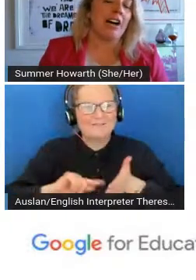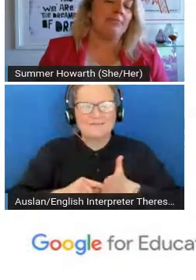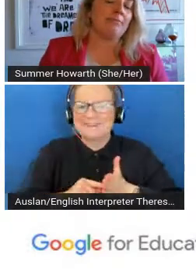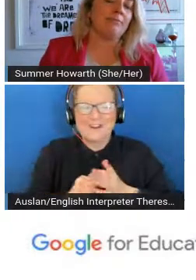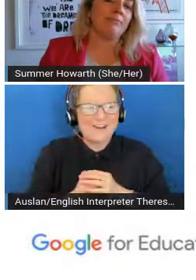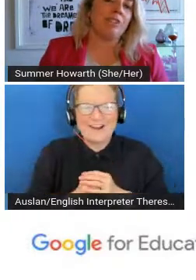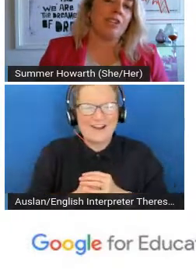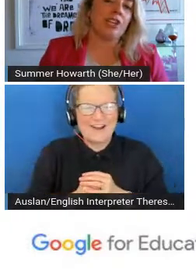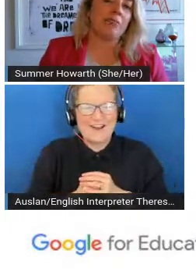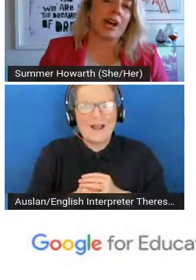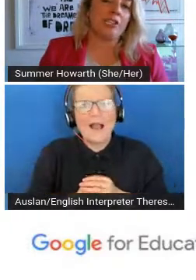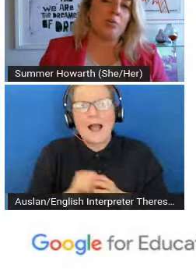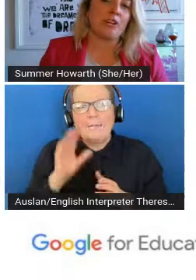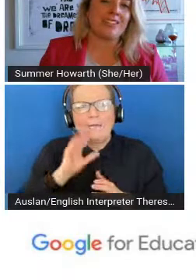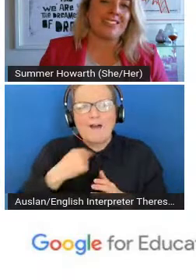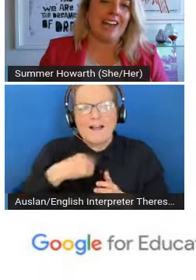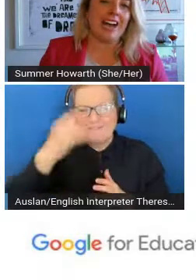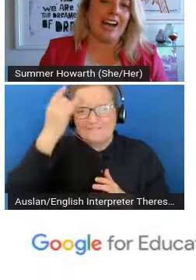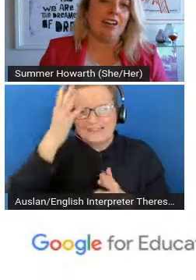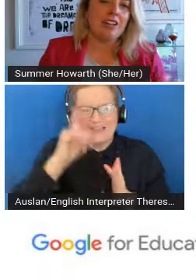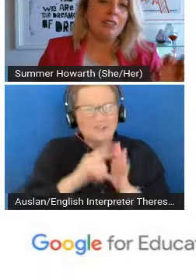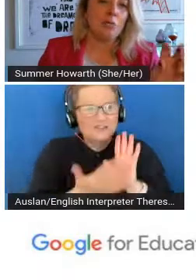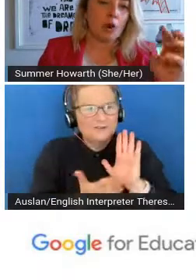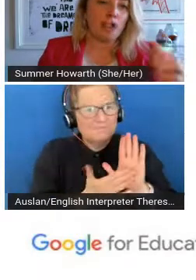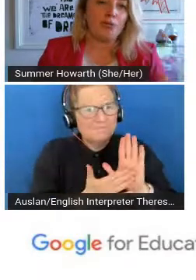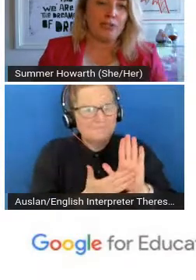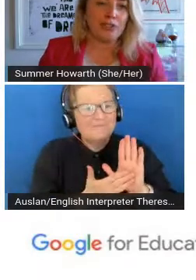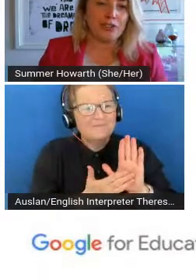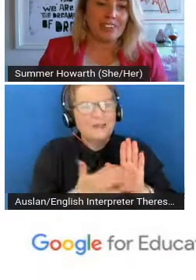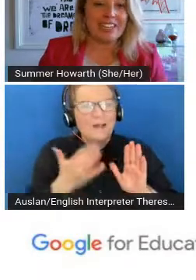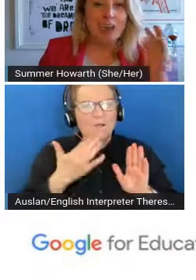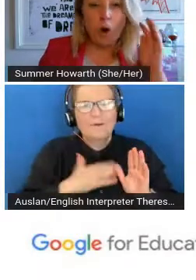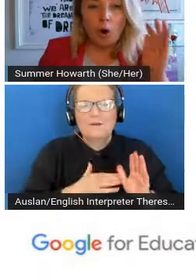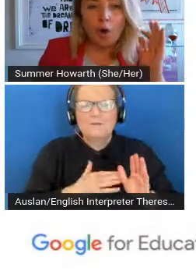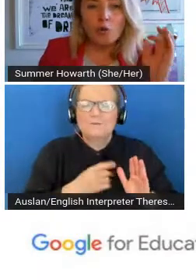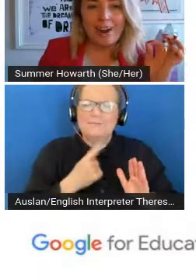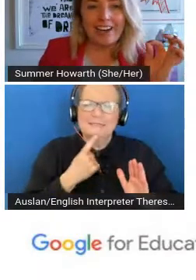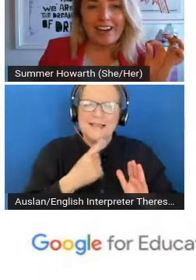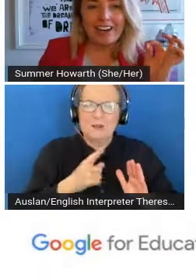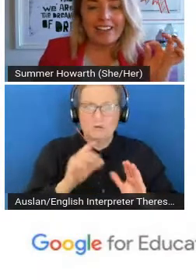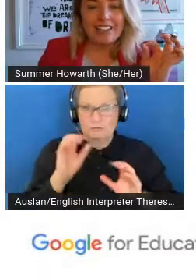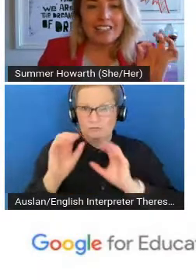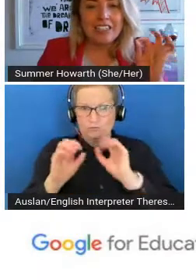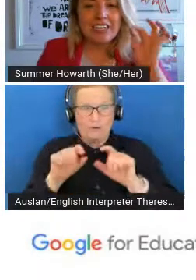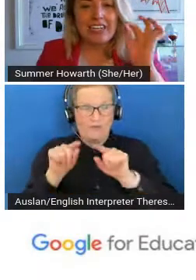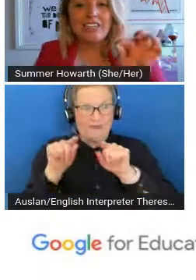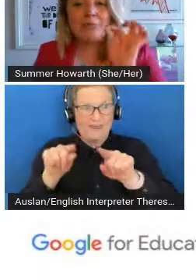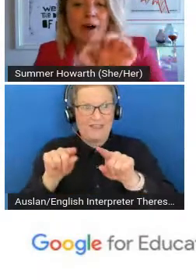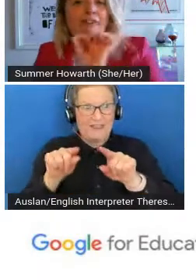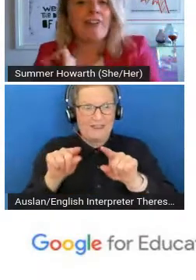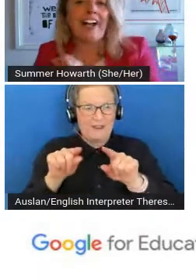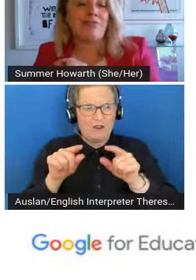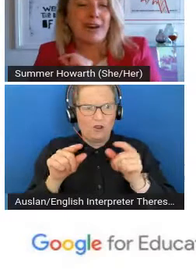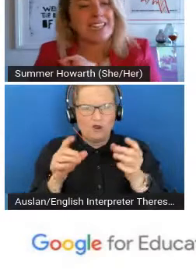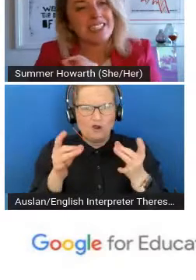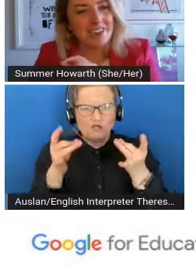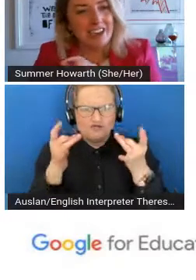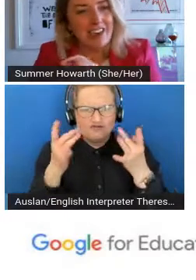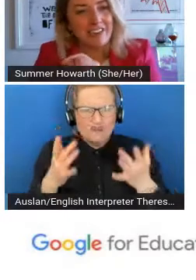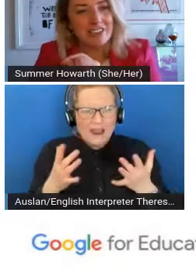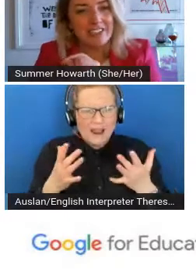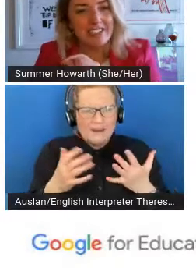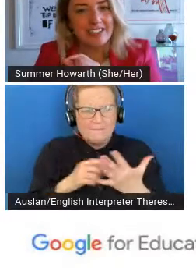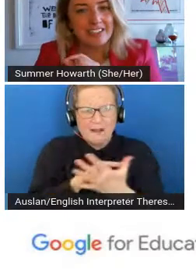mind, Jim, I just wanted to say how what you've constructed here already hits my 5 markers